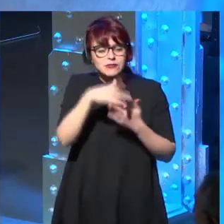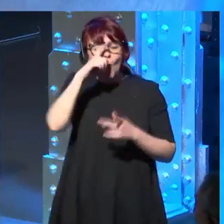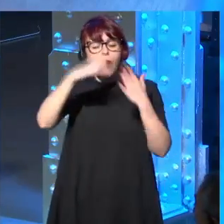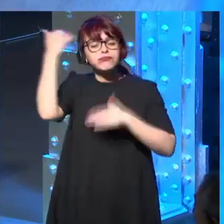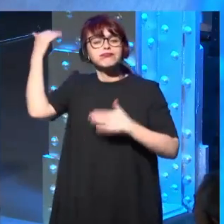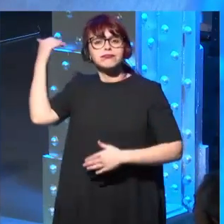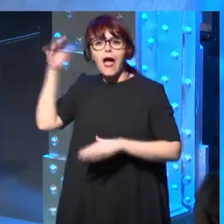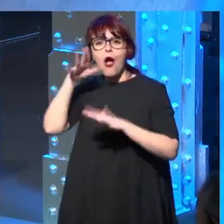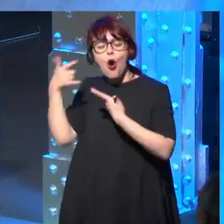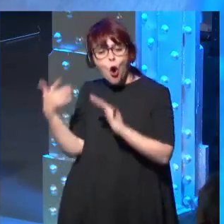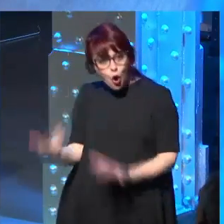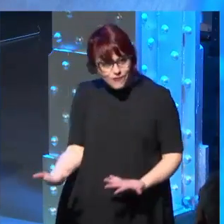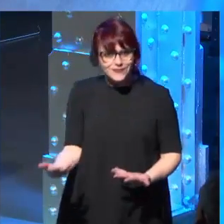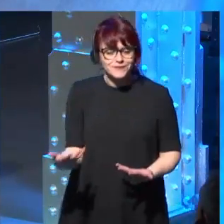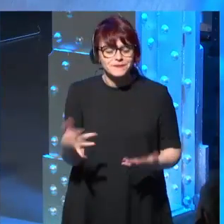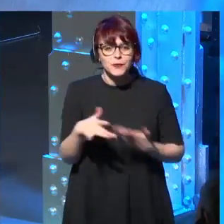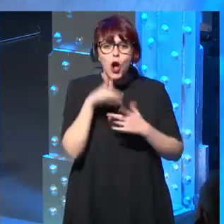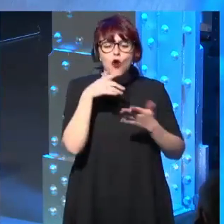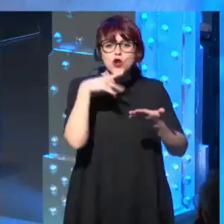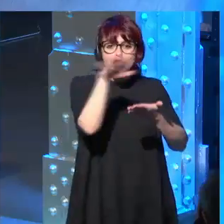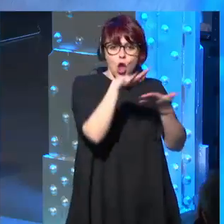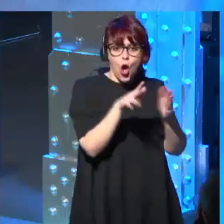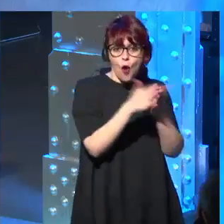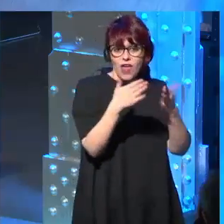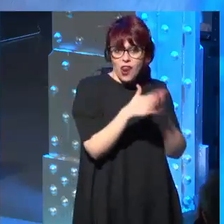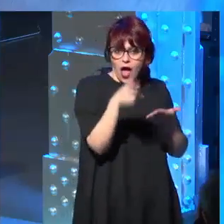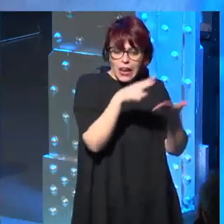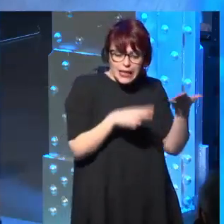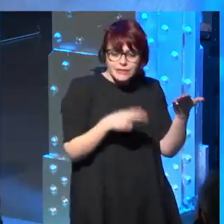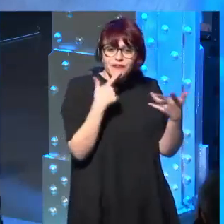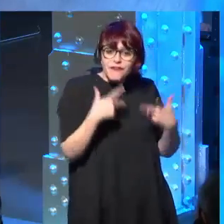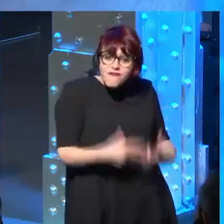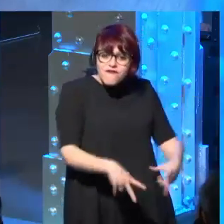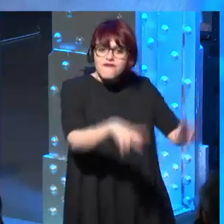novel, what you aim at, this kind of